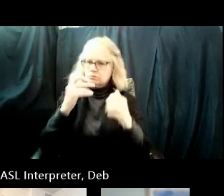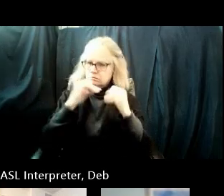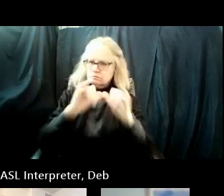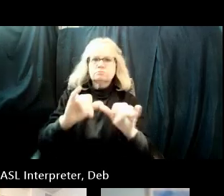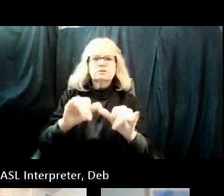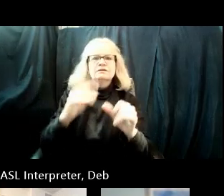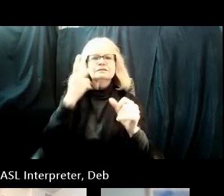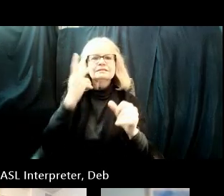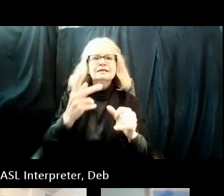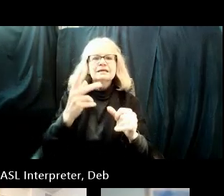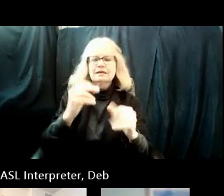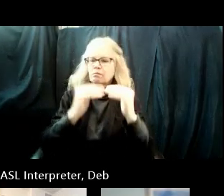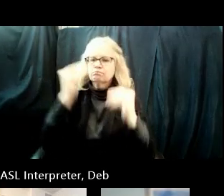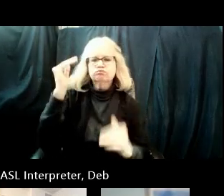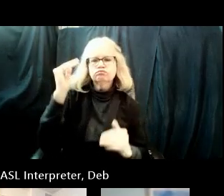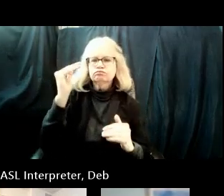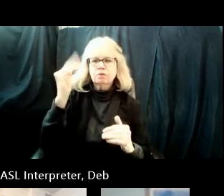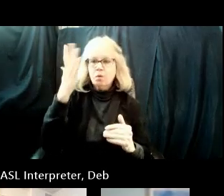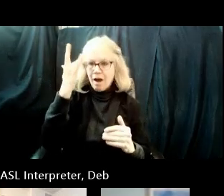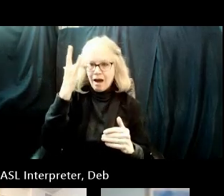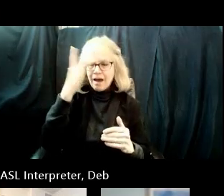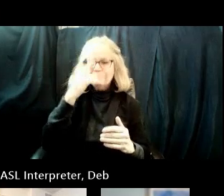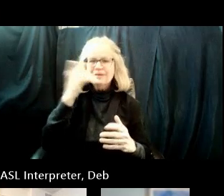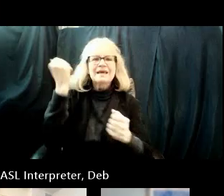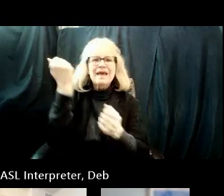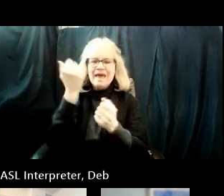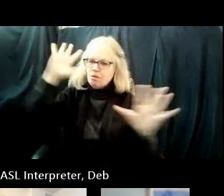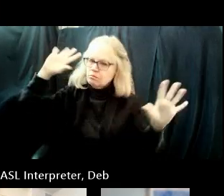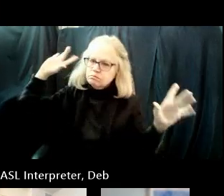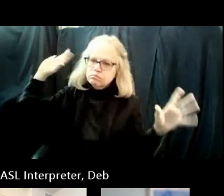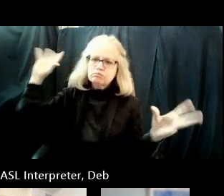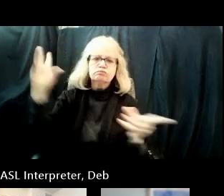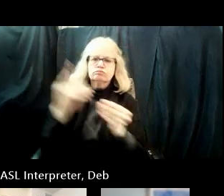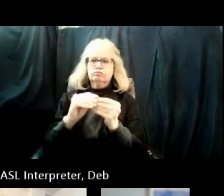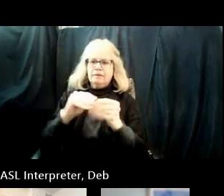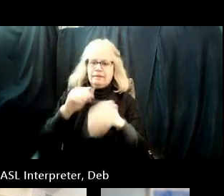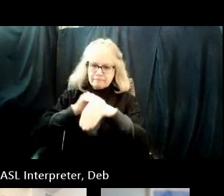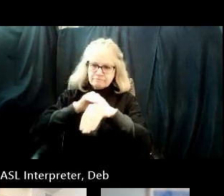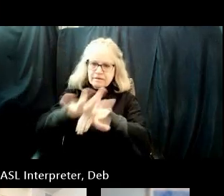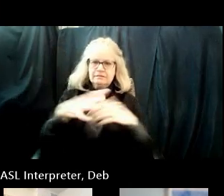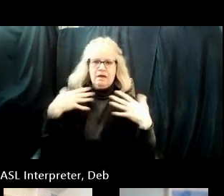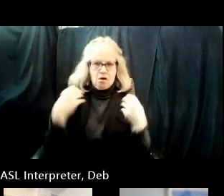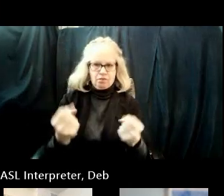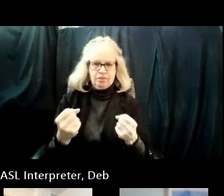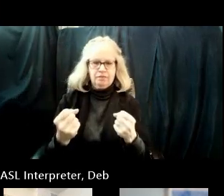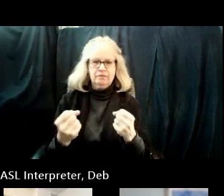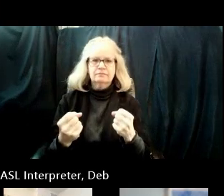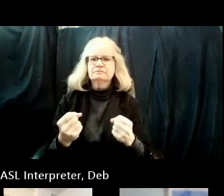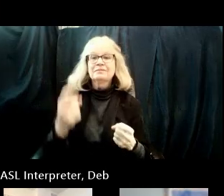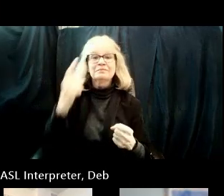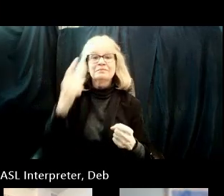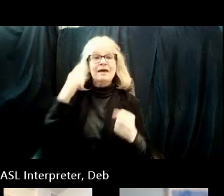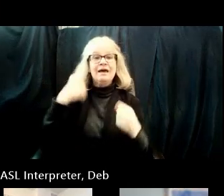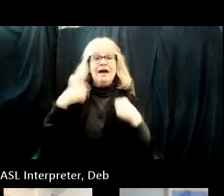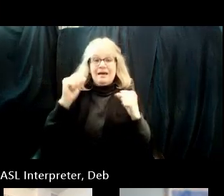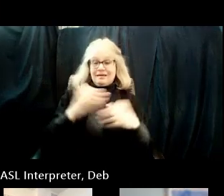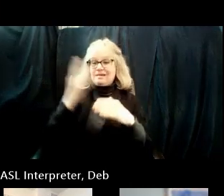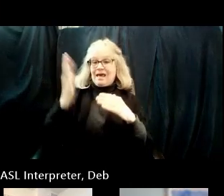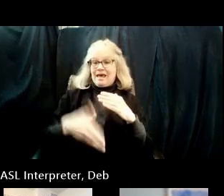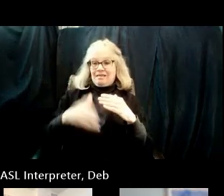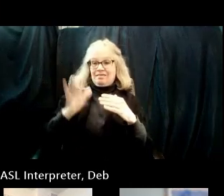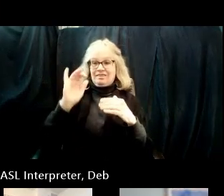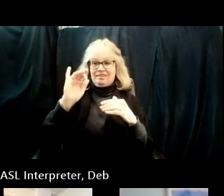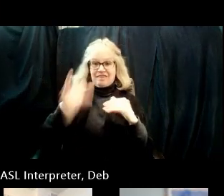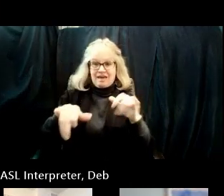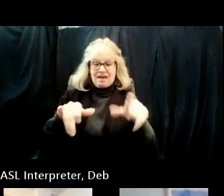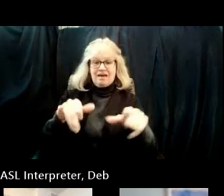everything is impacting our health. So I think I can end there. I just,